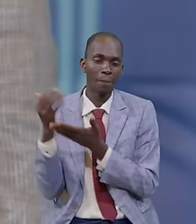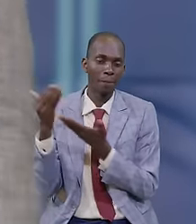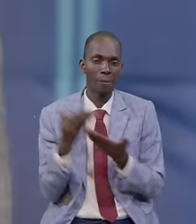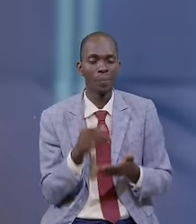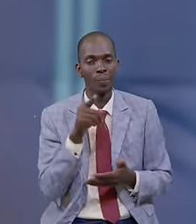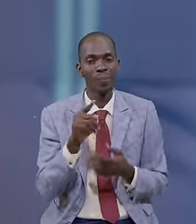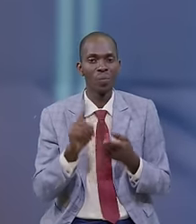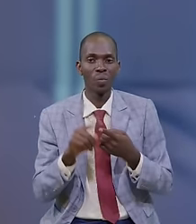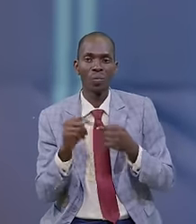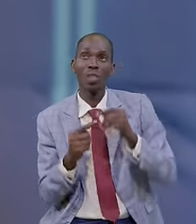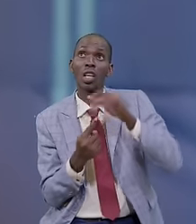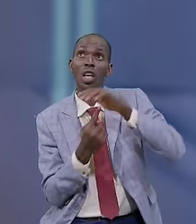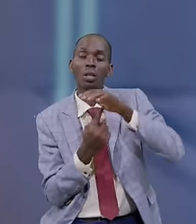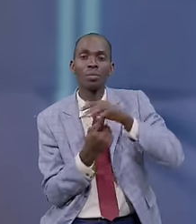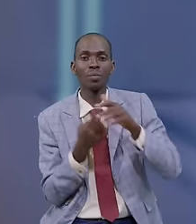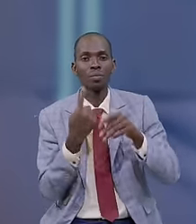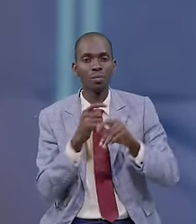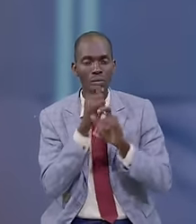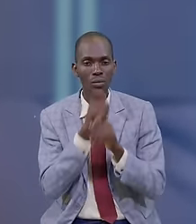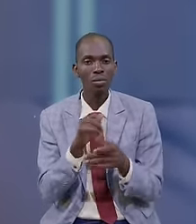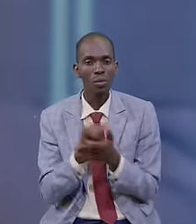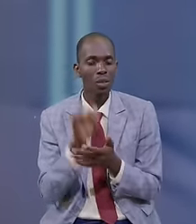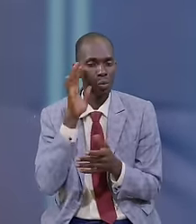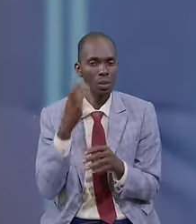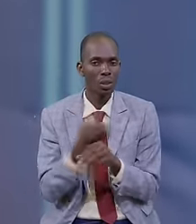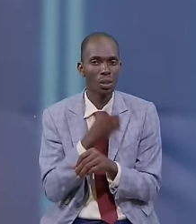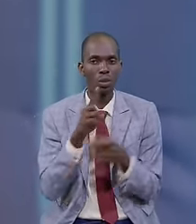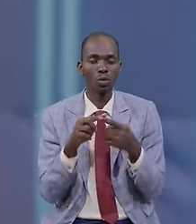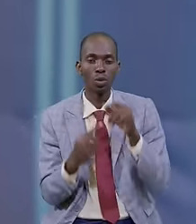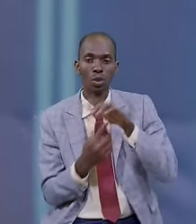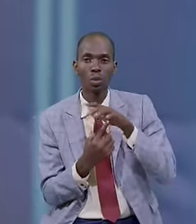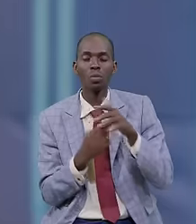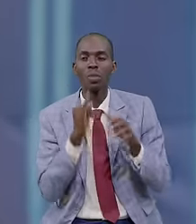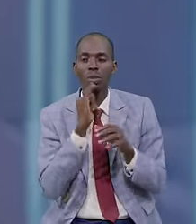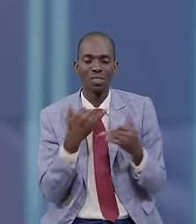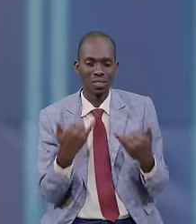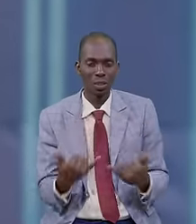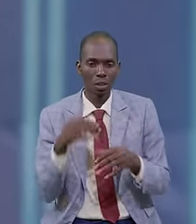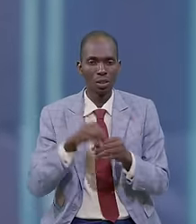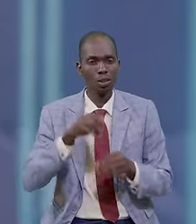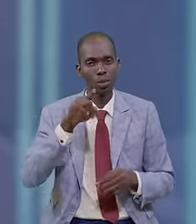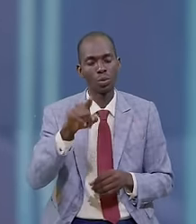The gift that will take you to the top is already inside you. Find it